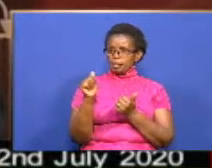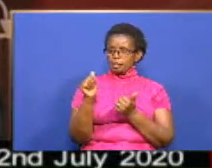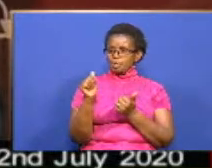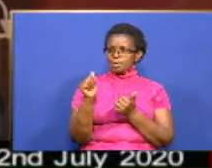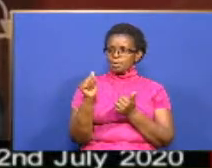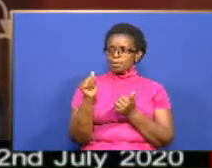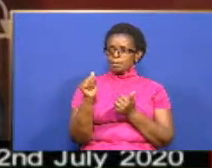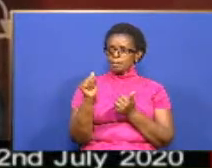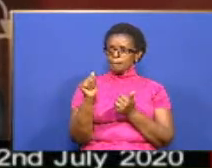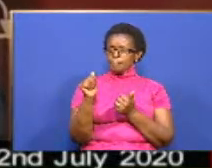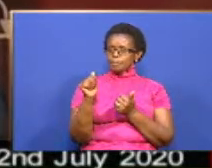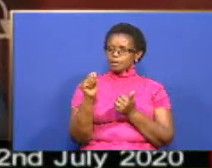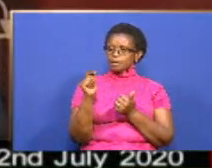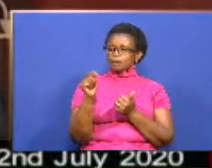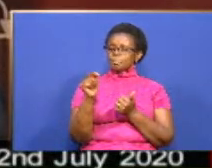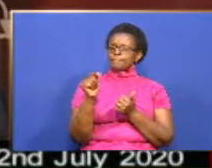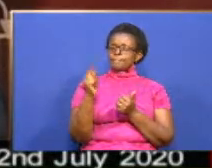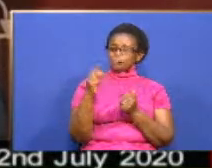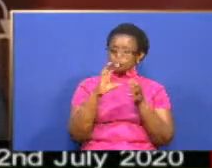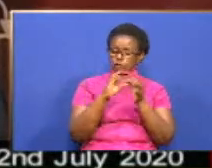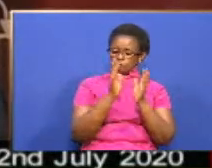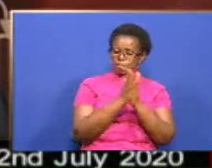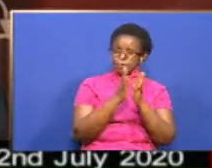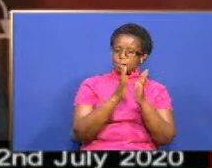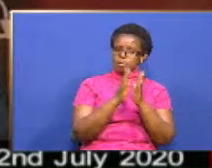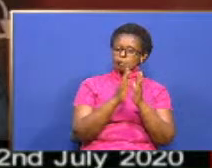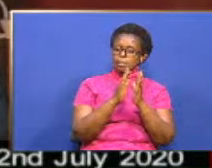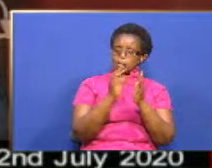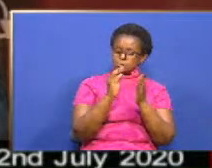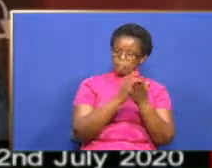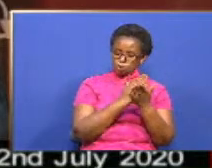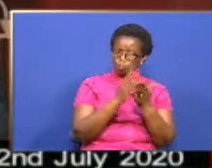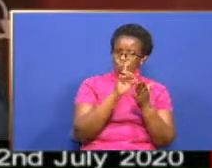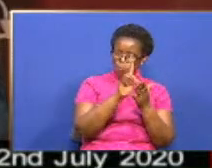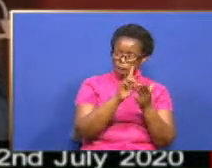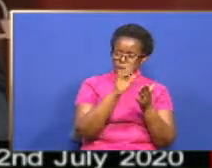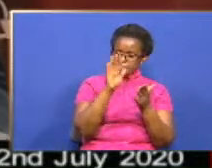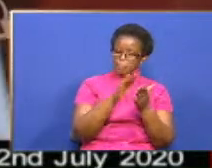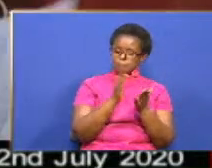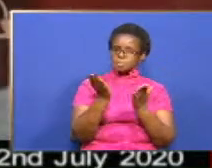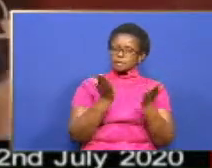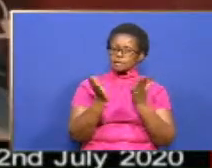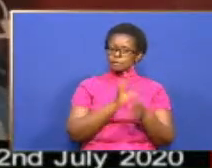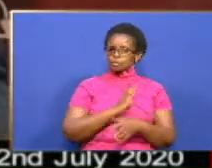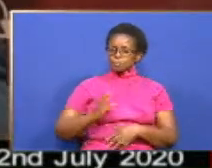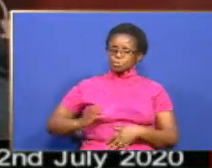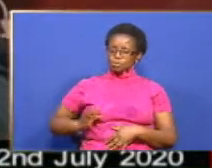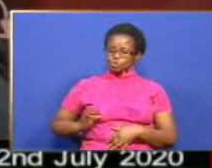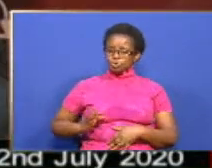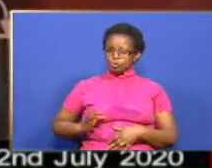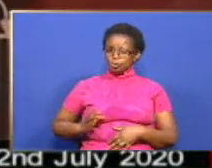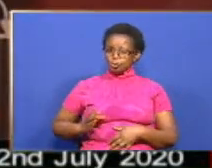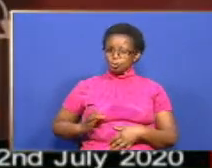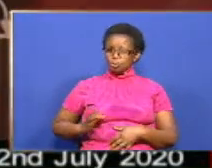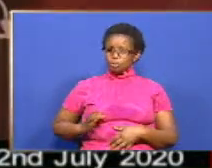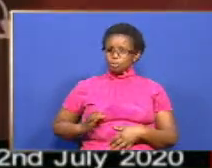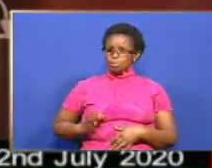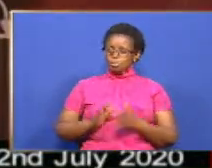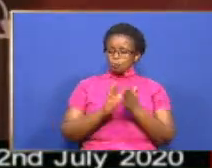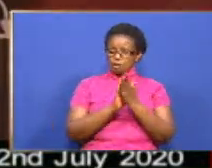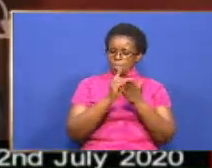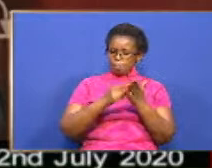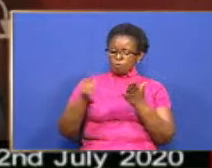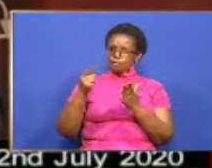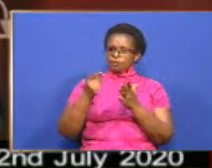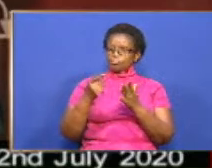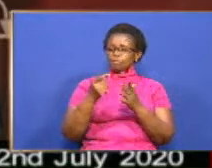the provisions of Section 1, the Parliamentary Service Commission may, with the approval of the National